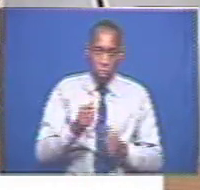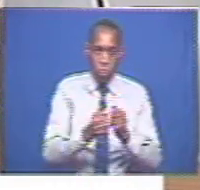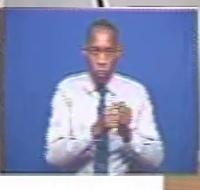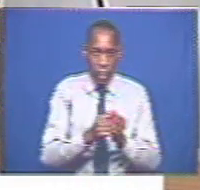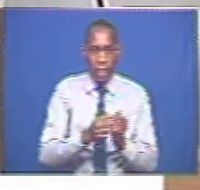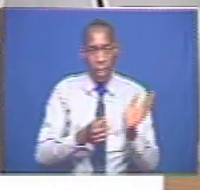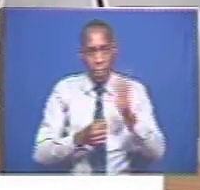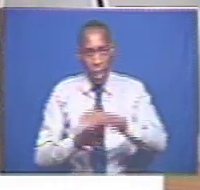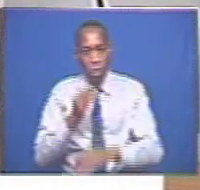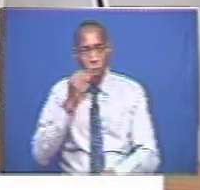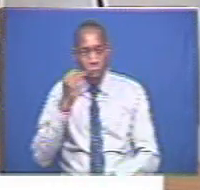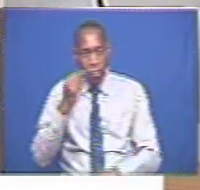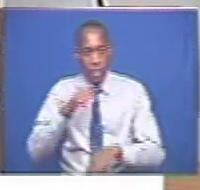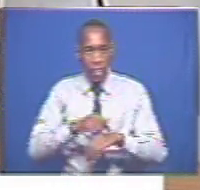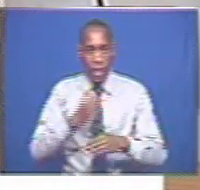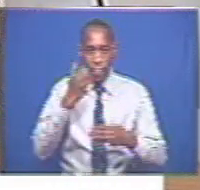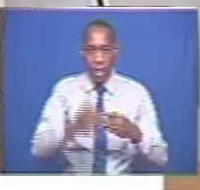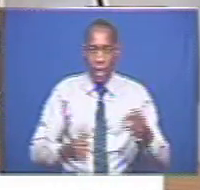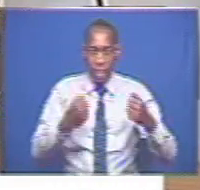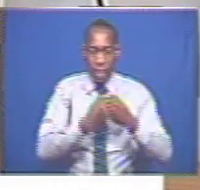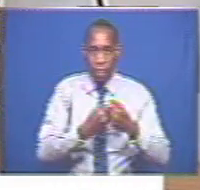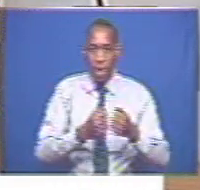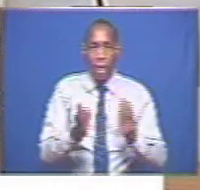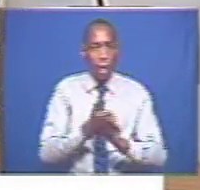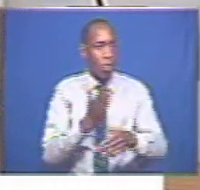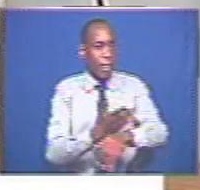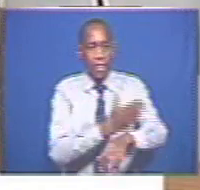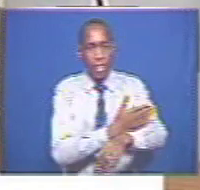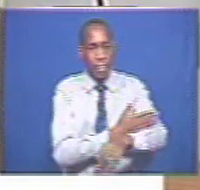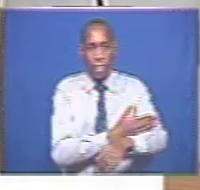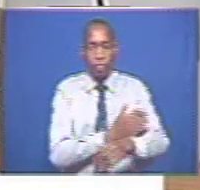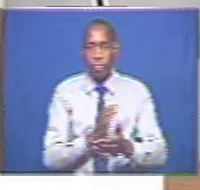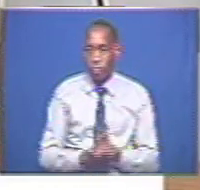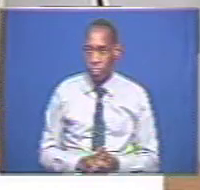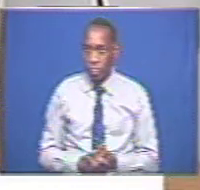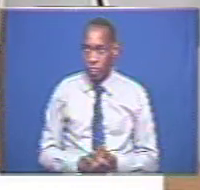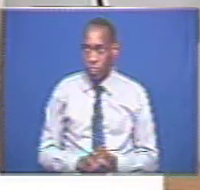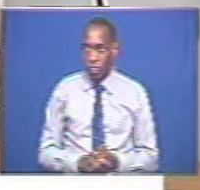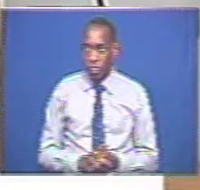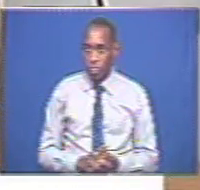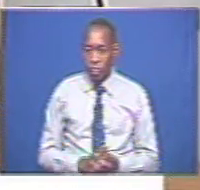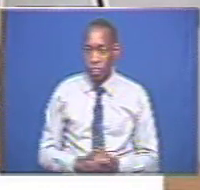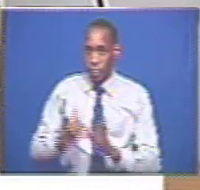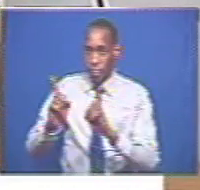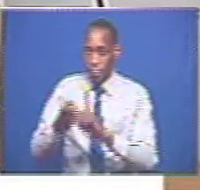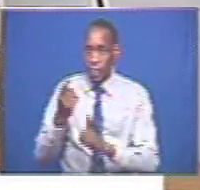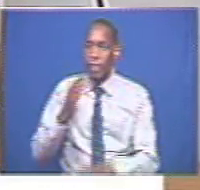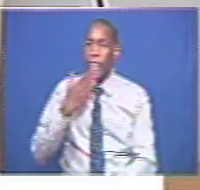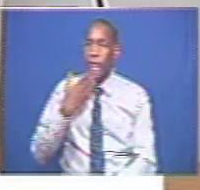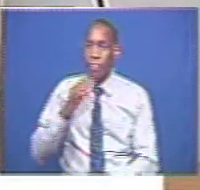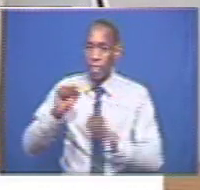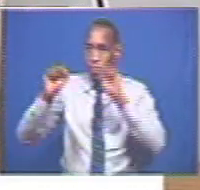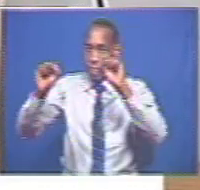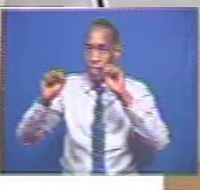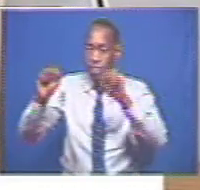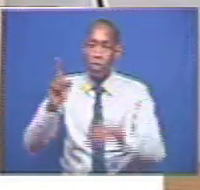at the end of the game, and a five-year-old should not be hurt. That's the camera. Well, first to the esteemed FC Leopards fans, tomorrow